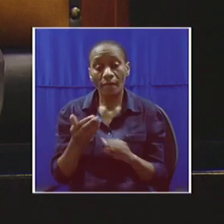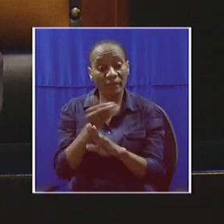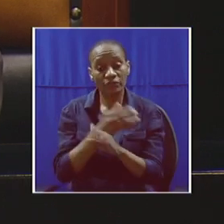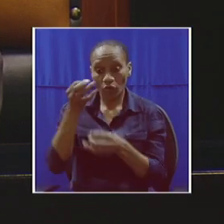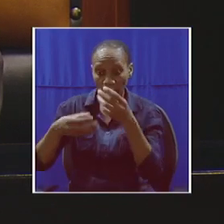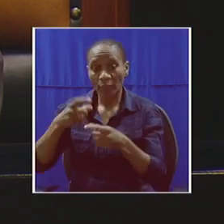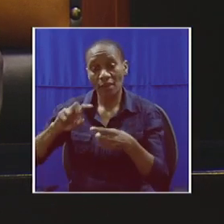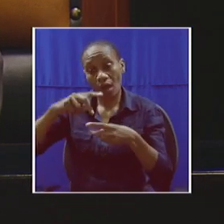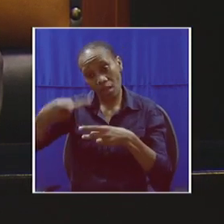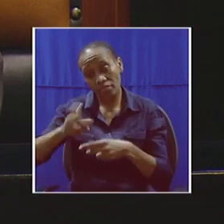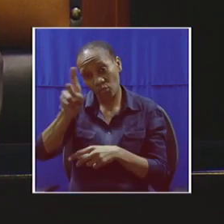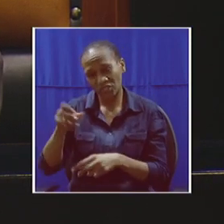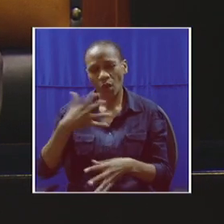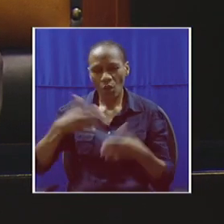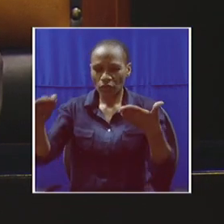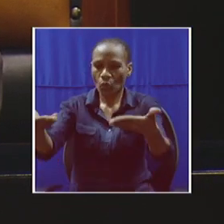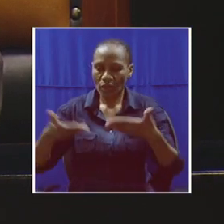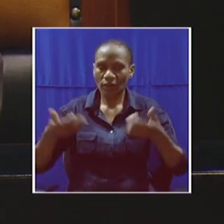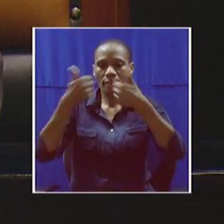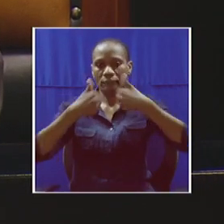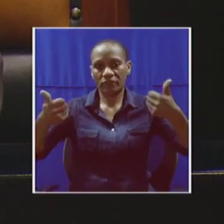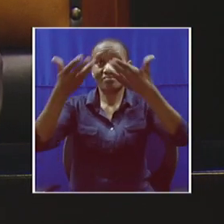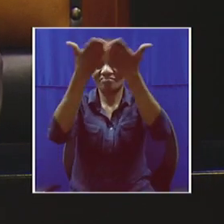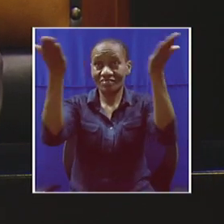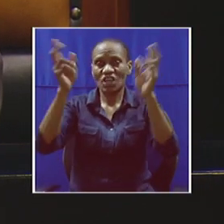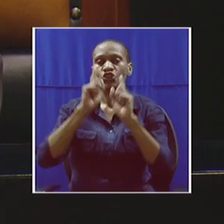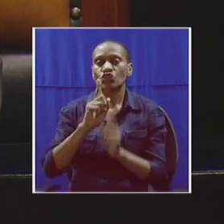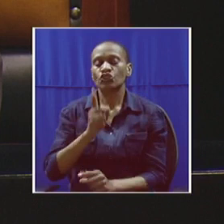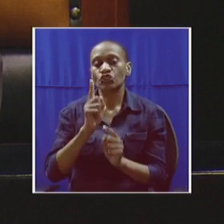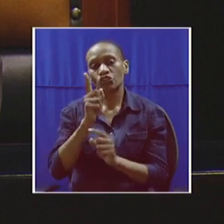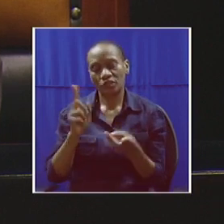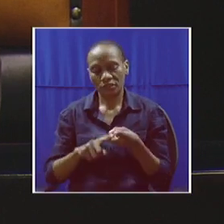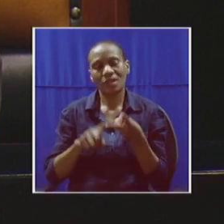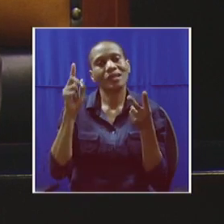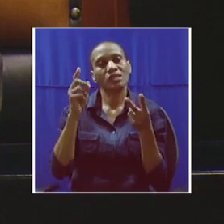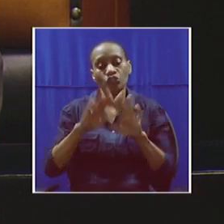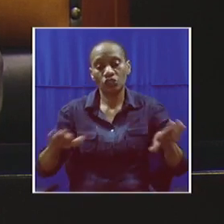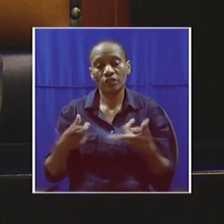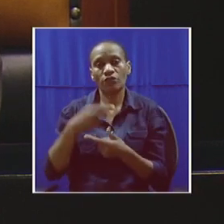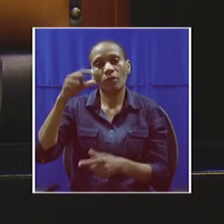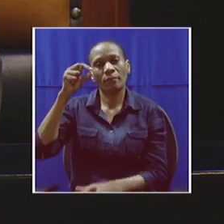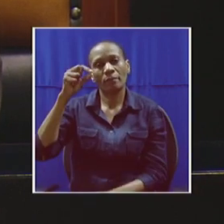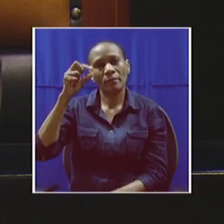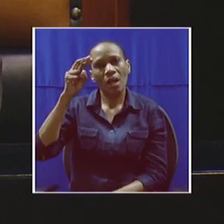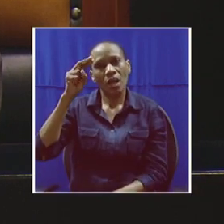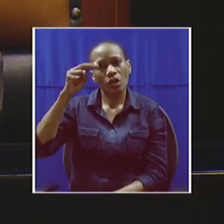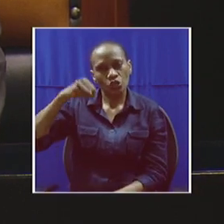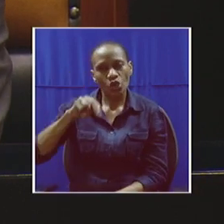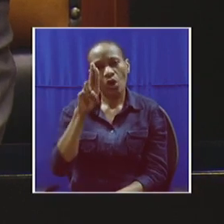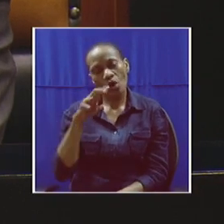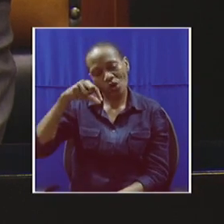to the next question I would like to welcome in the gallery the teachers and Learners from moo Primary School in the Eastern